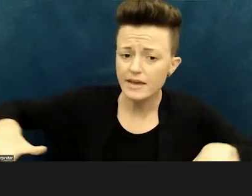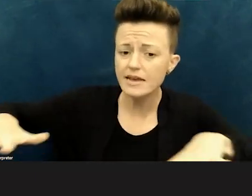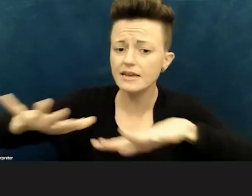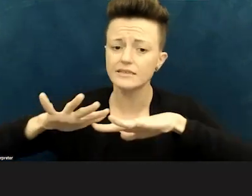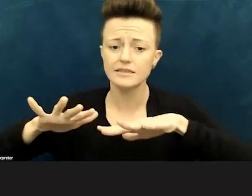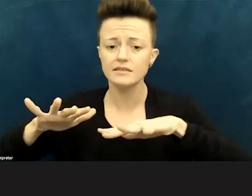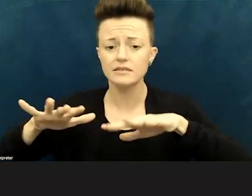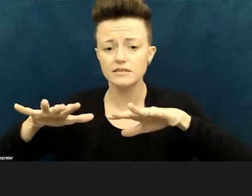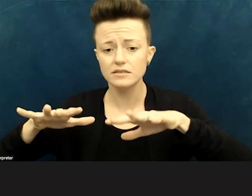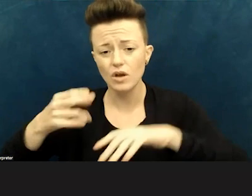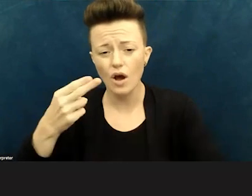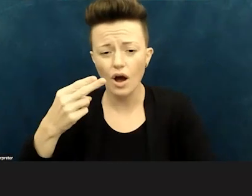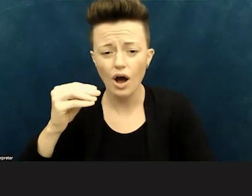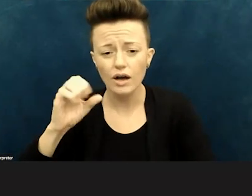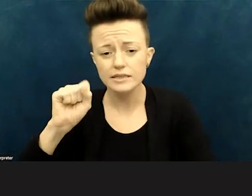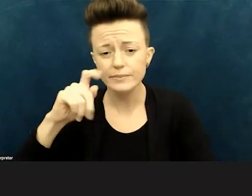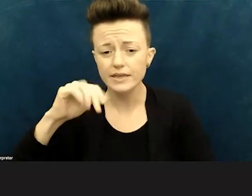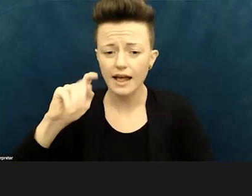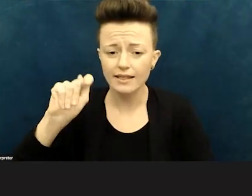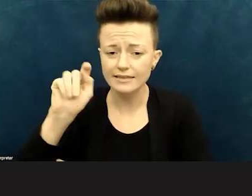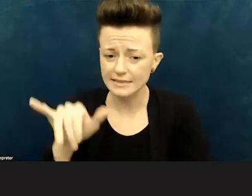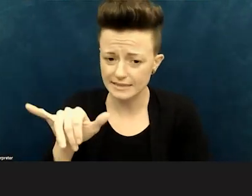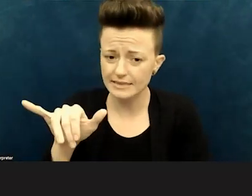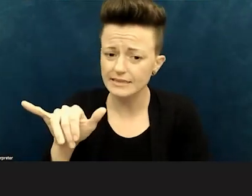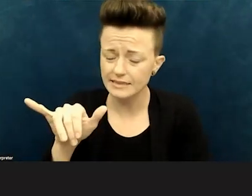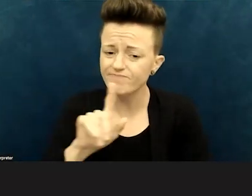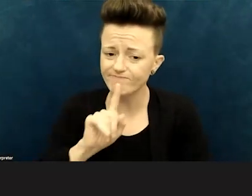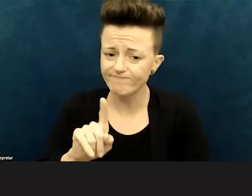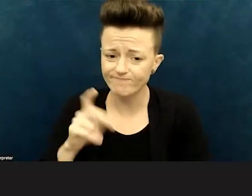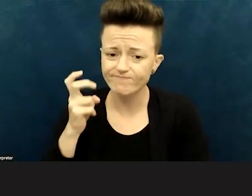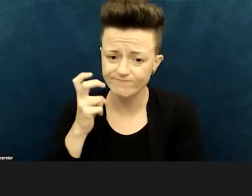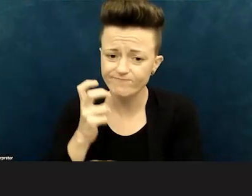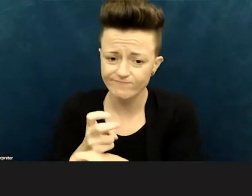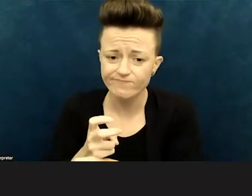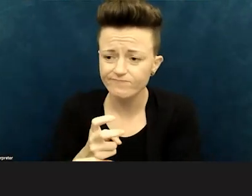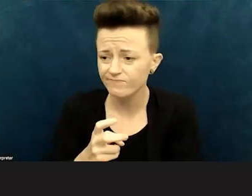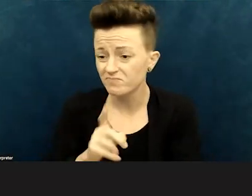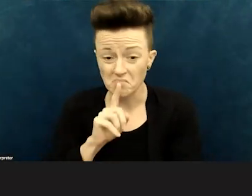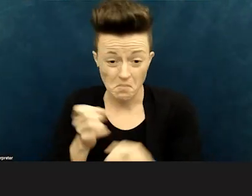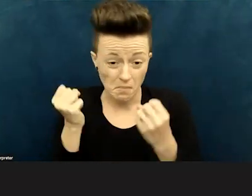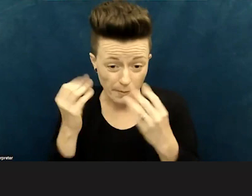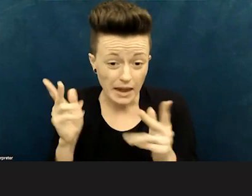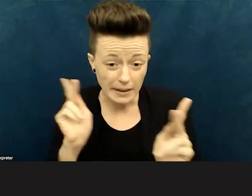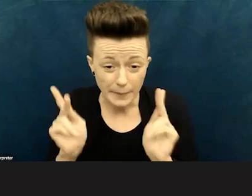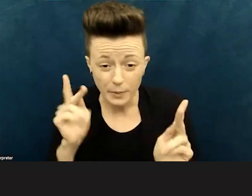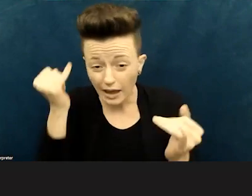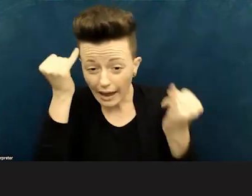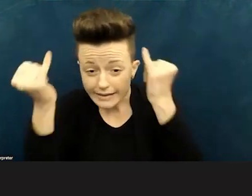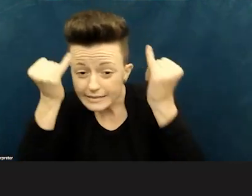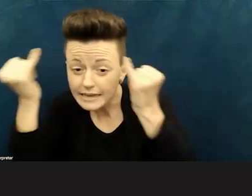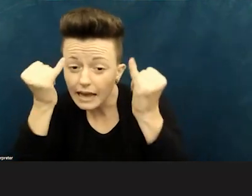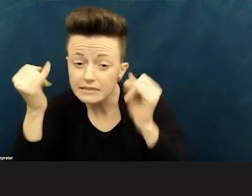restructuring team for the RCA was reforming and putting ideas out there, most of their stuff has